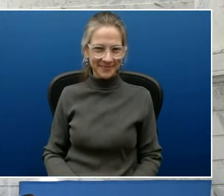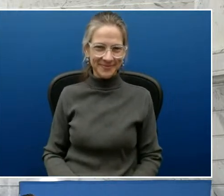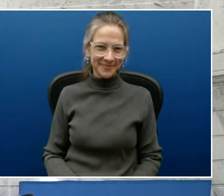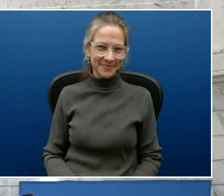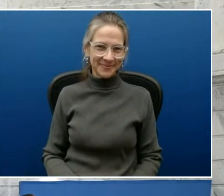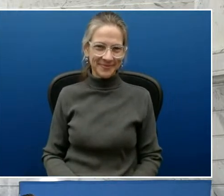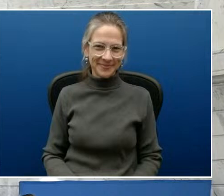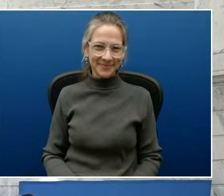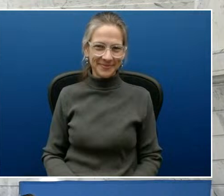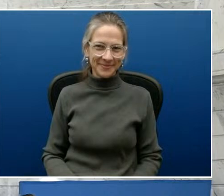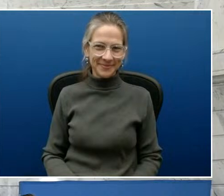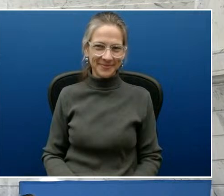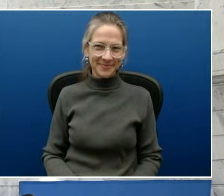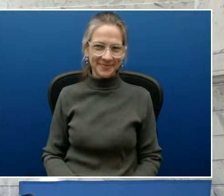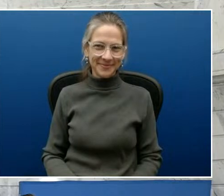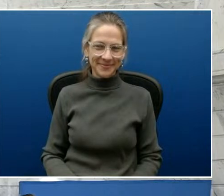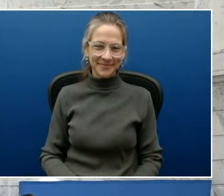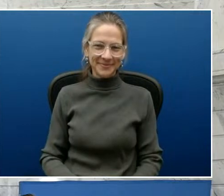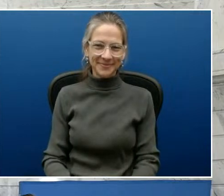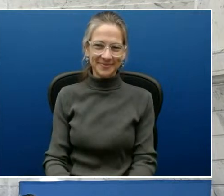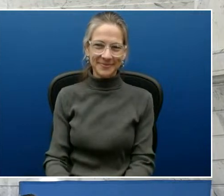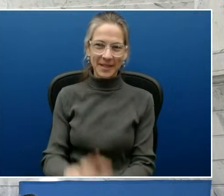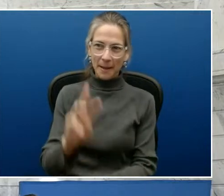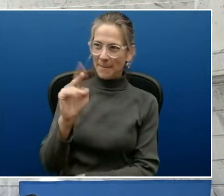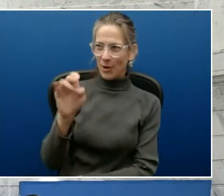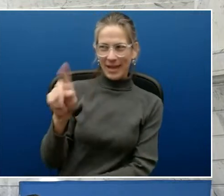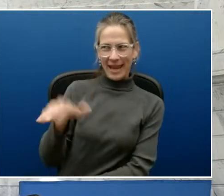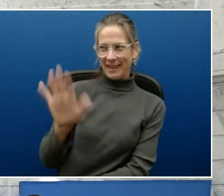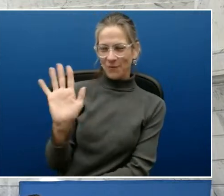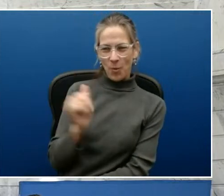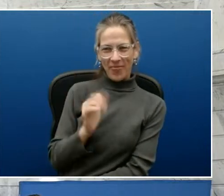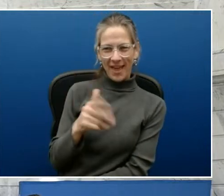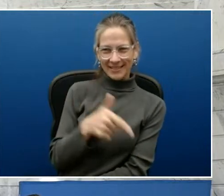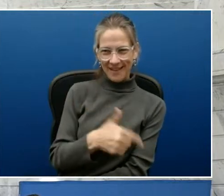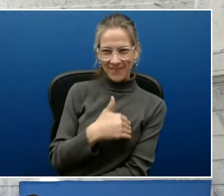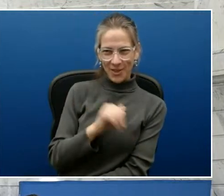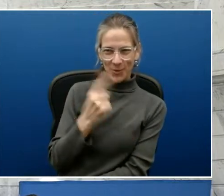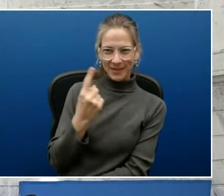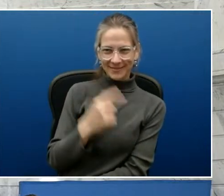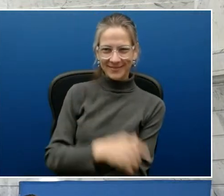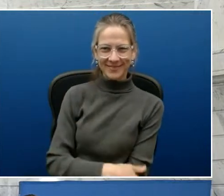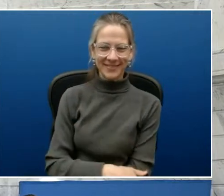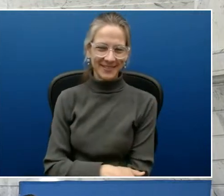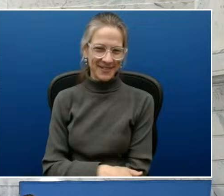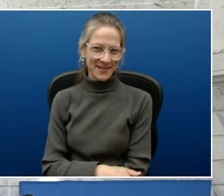And, Mayor, we're not going to let you leave empty-handed. This one's for you.